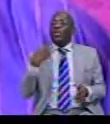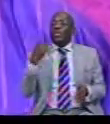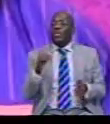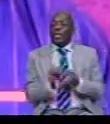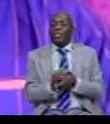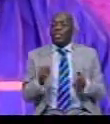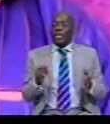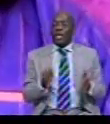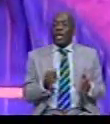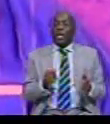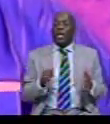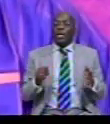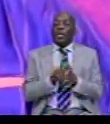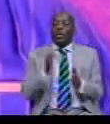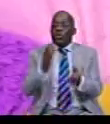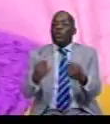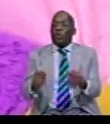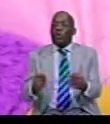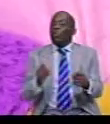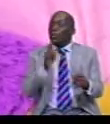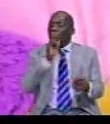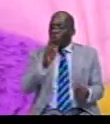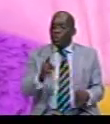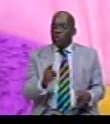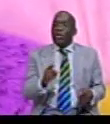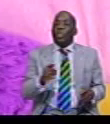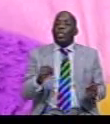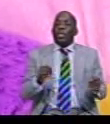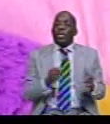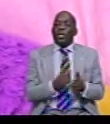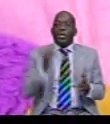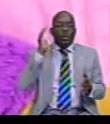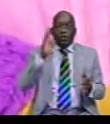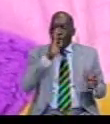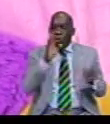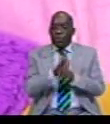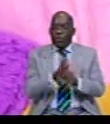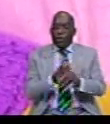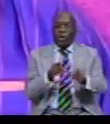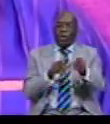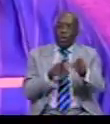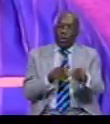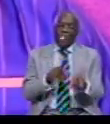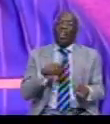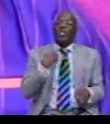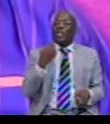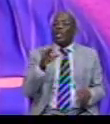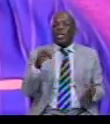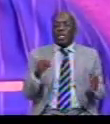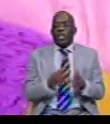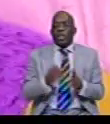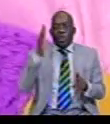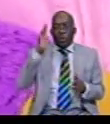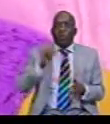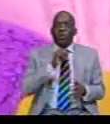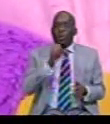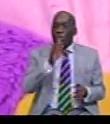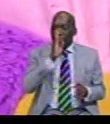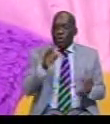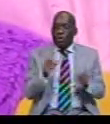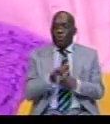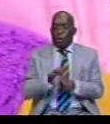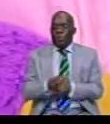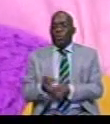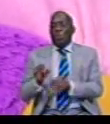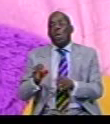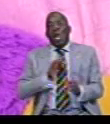name. It will come to pass. Ha! Lord. I hope so. I hope so